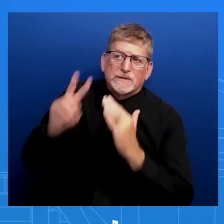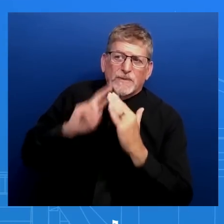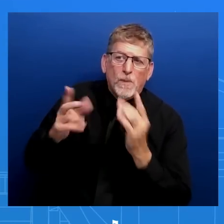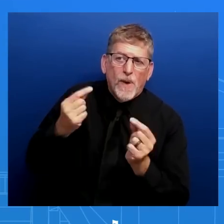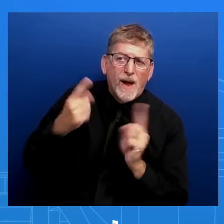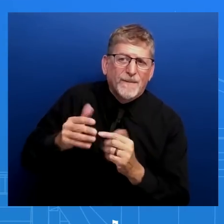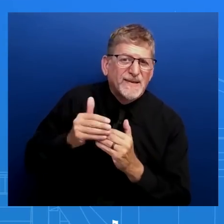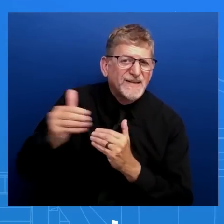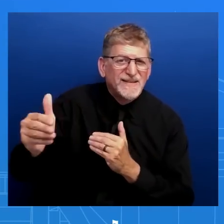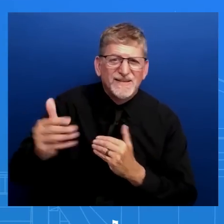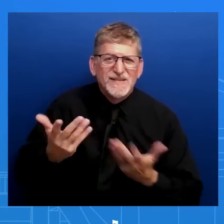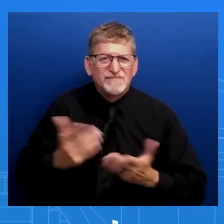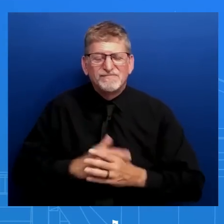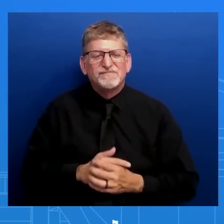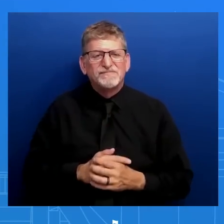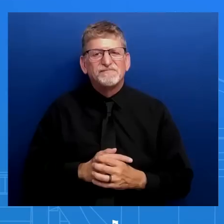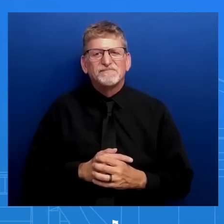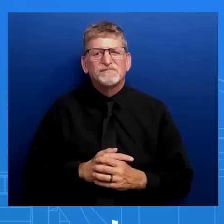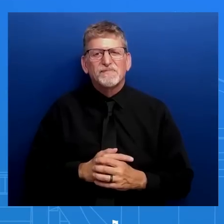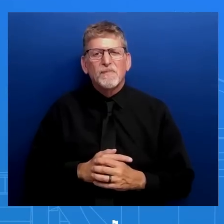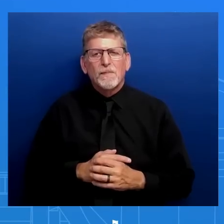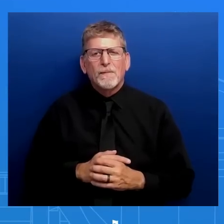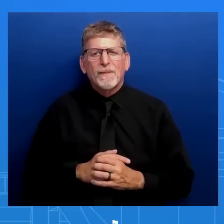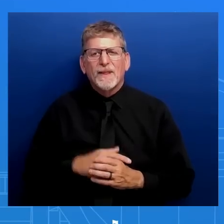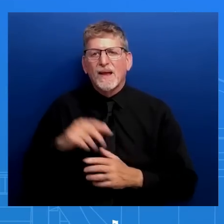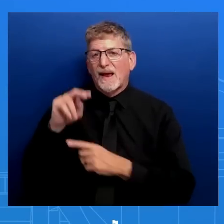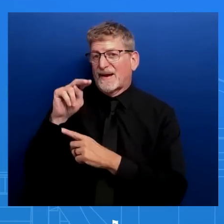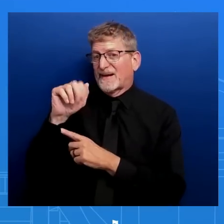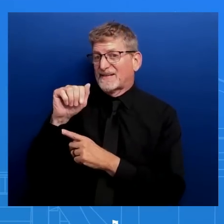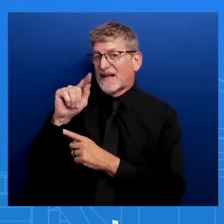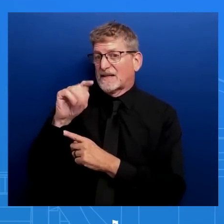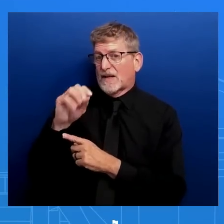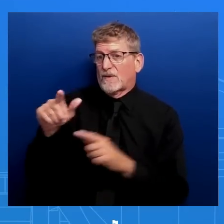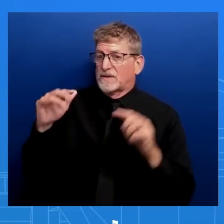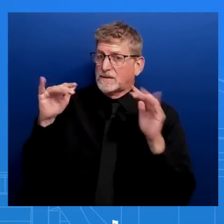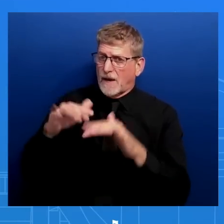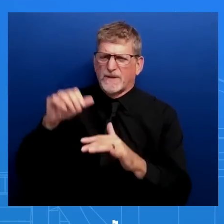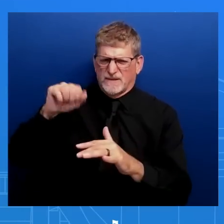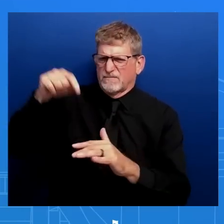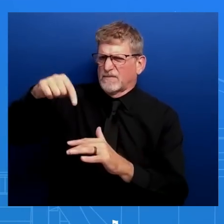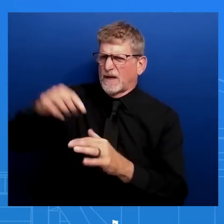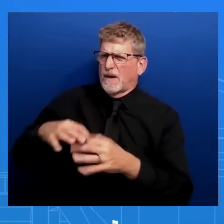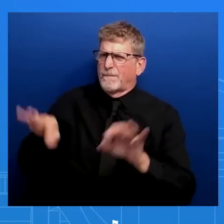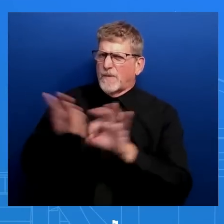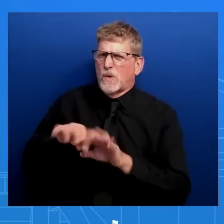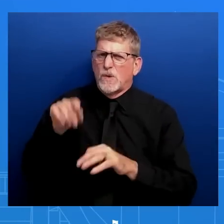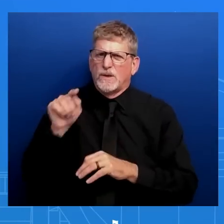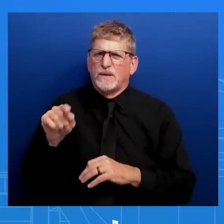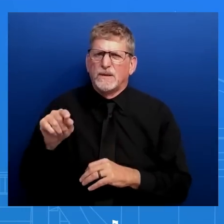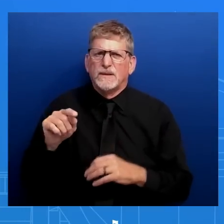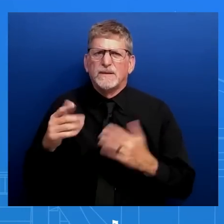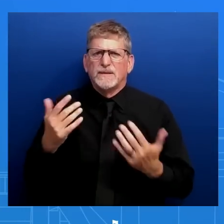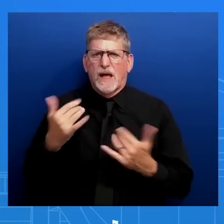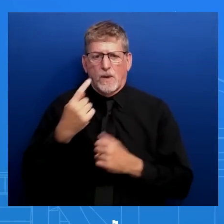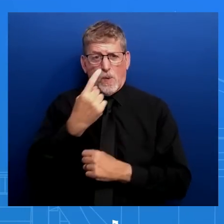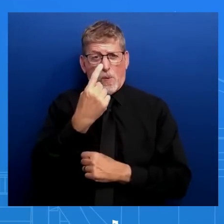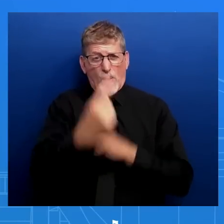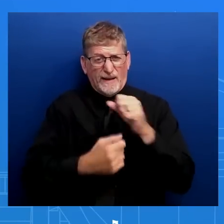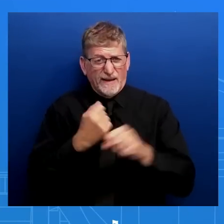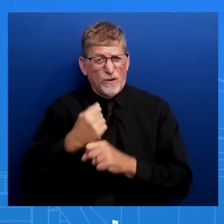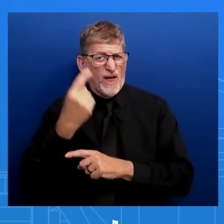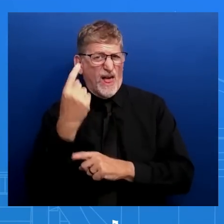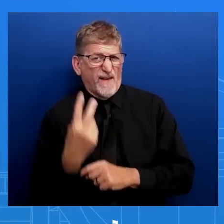summit regardless, because we are now, you know, almost a year and a half into war here in Ukraine. We've got a new NATO